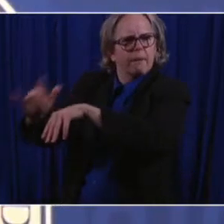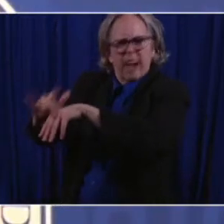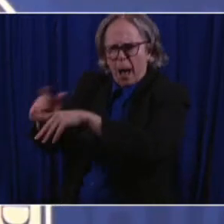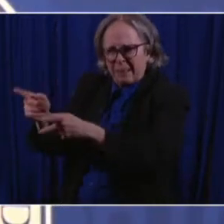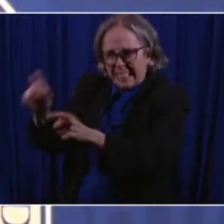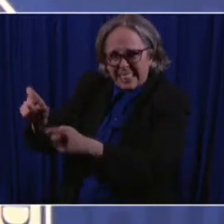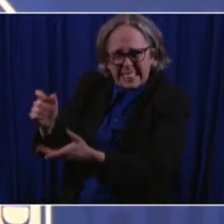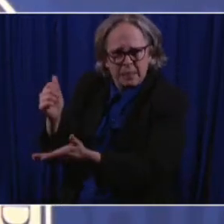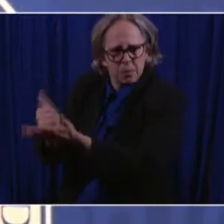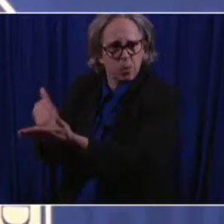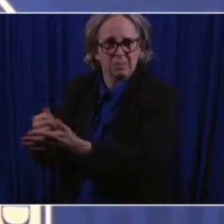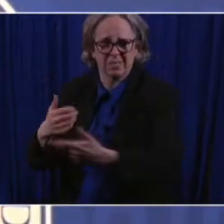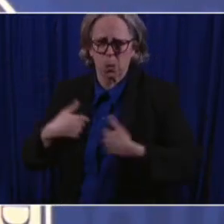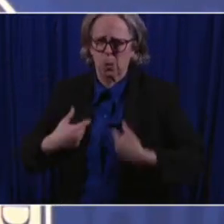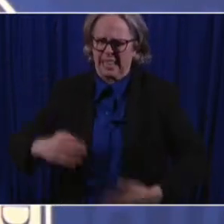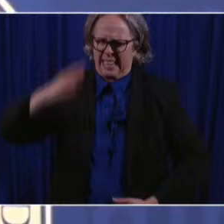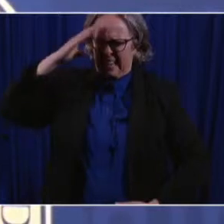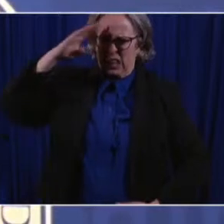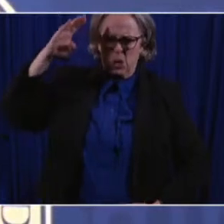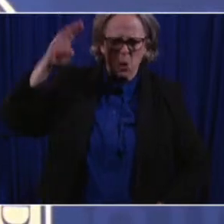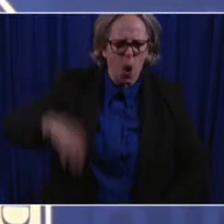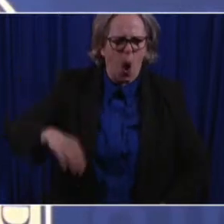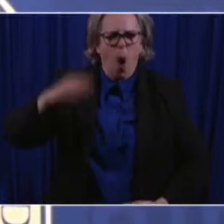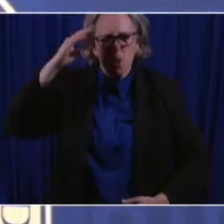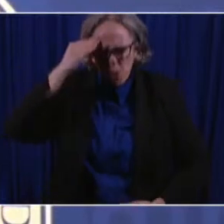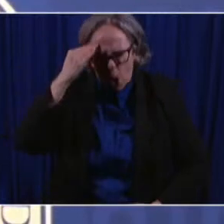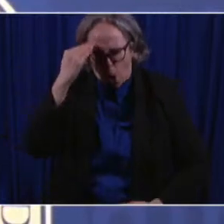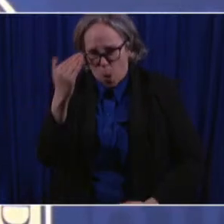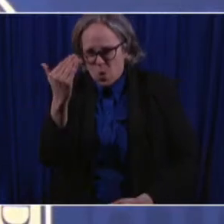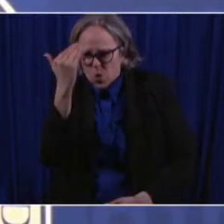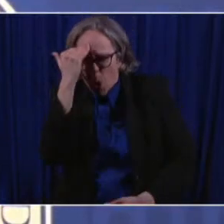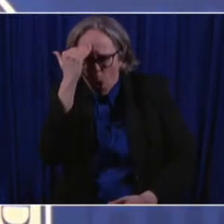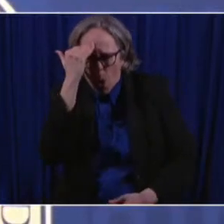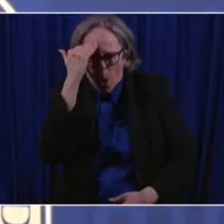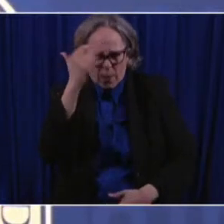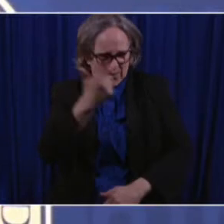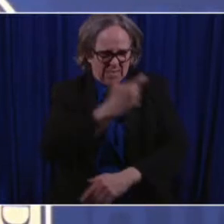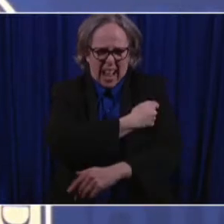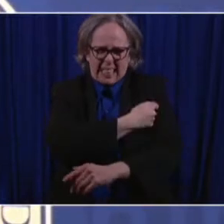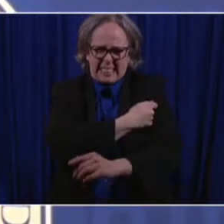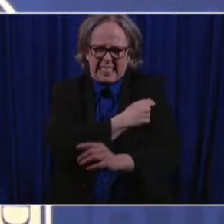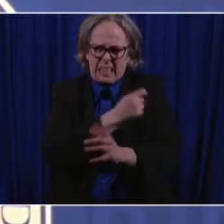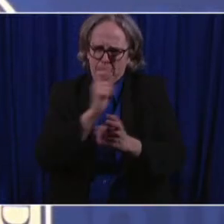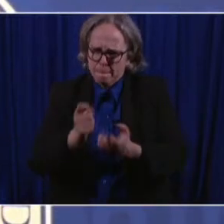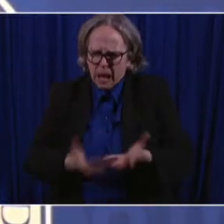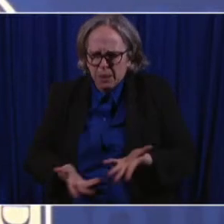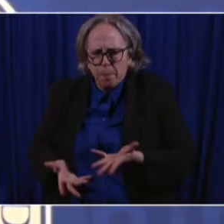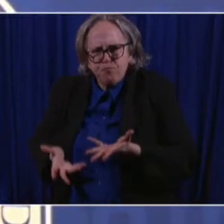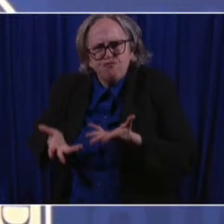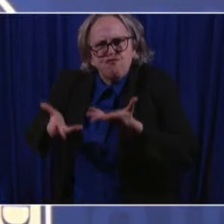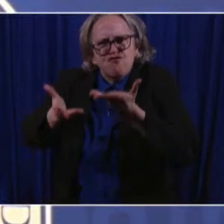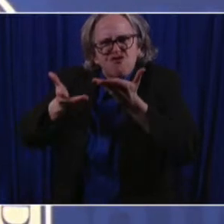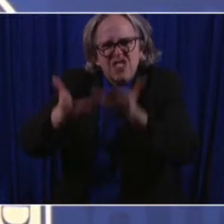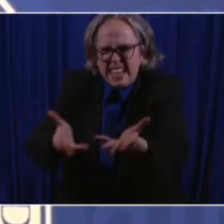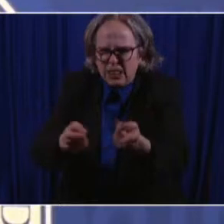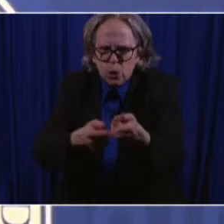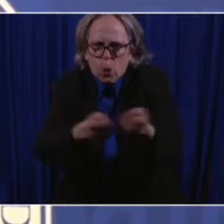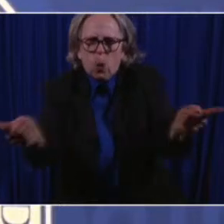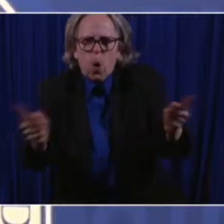know we have to take these vaccinations to that community because, again, hesitancy for